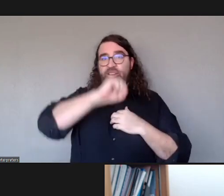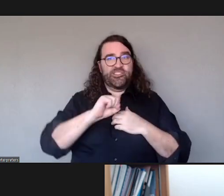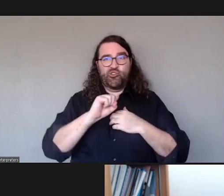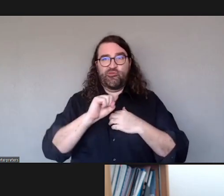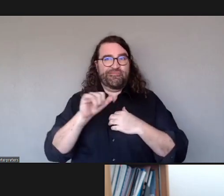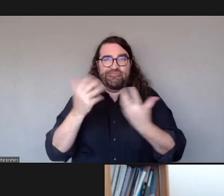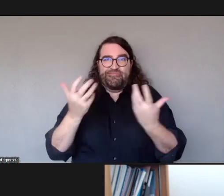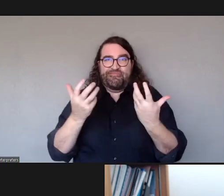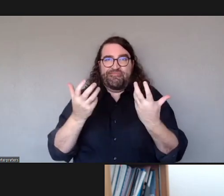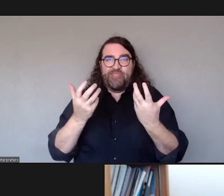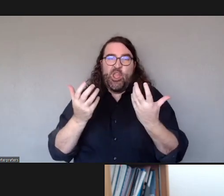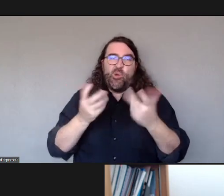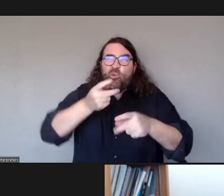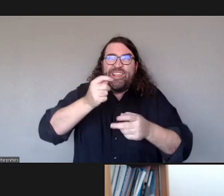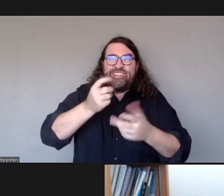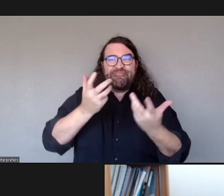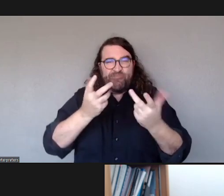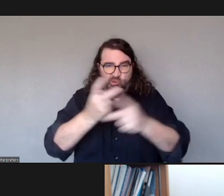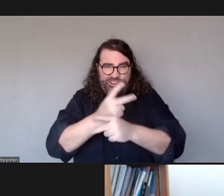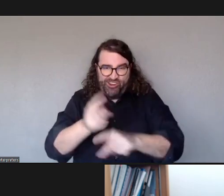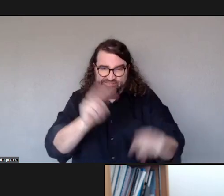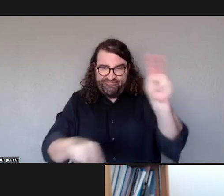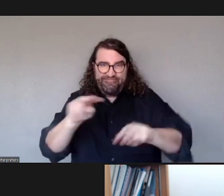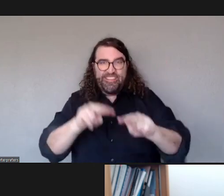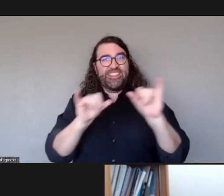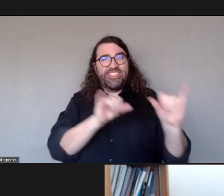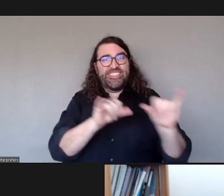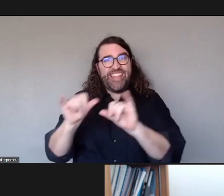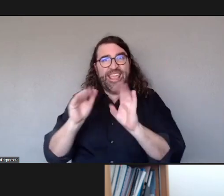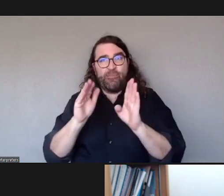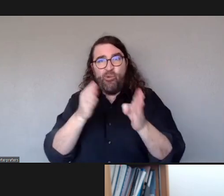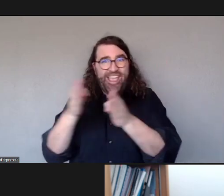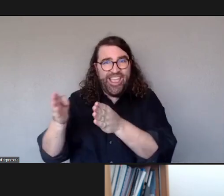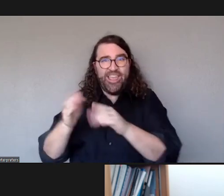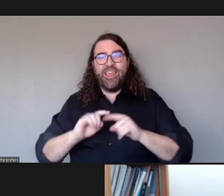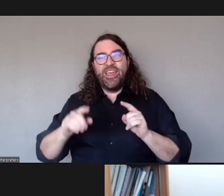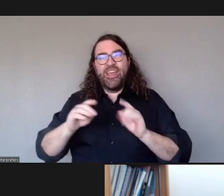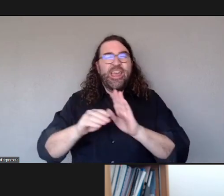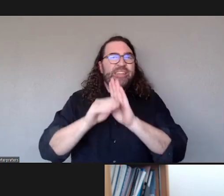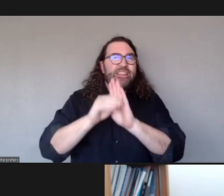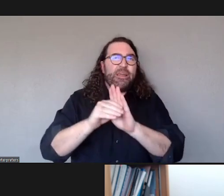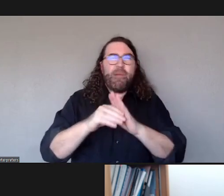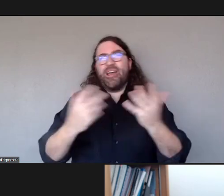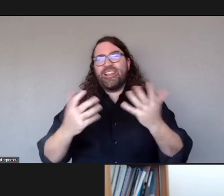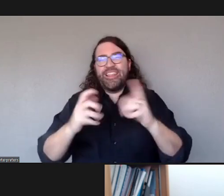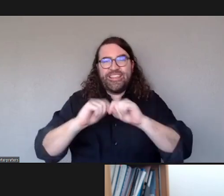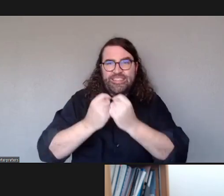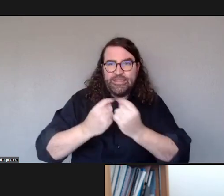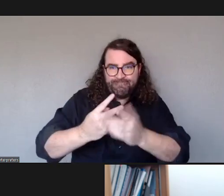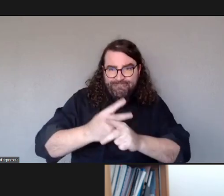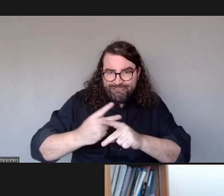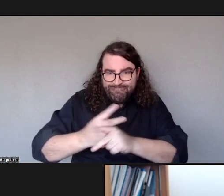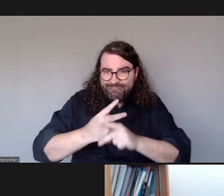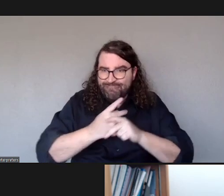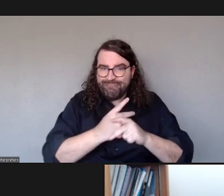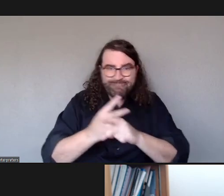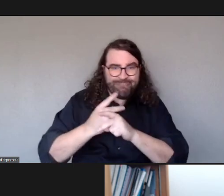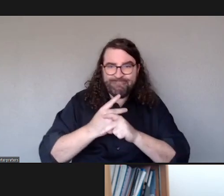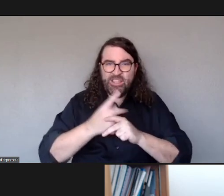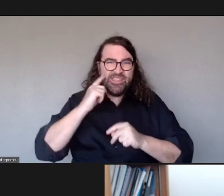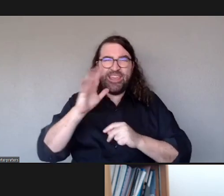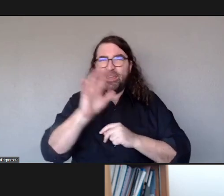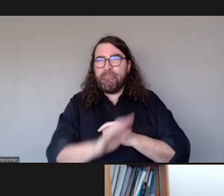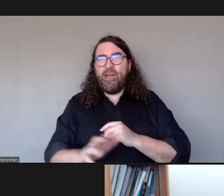I think at the modeling team, the number that keeps coming up is 3 times. If you use that method